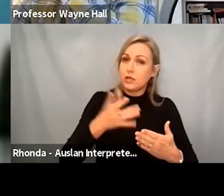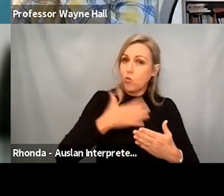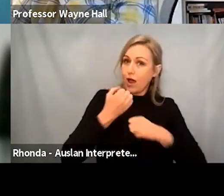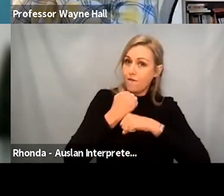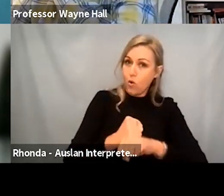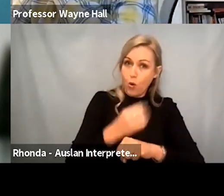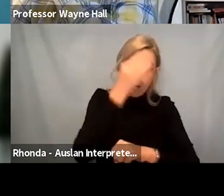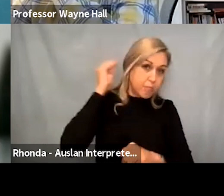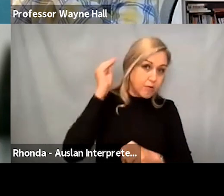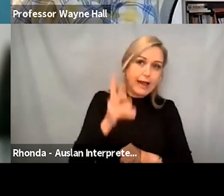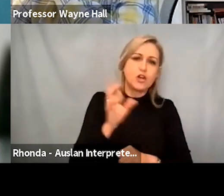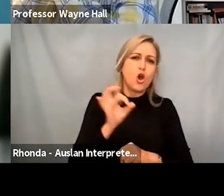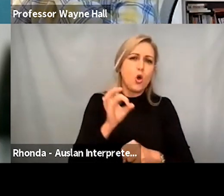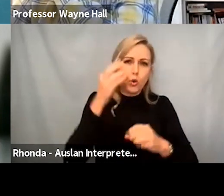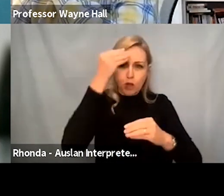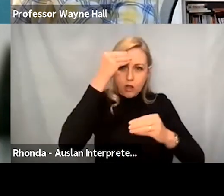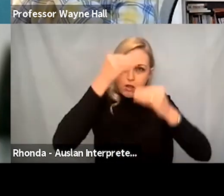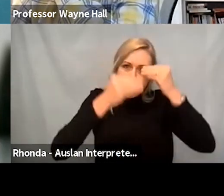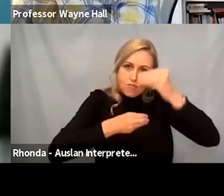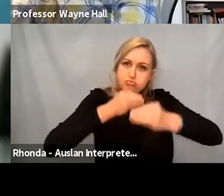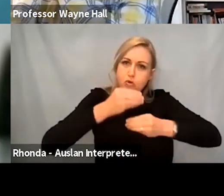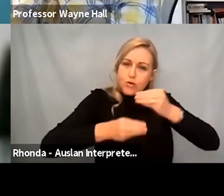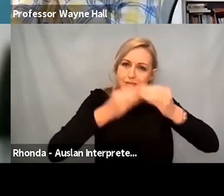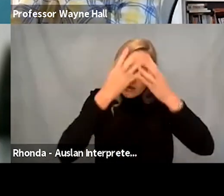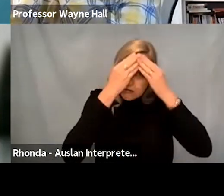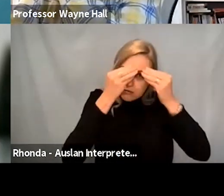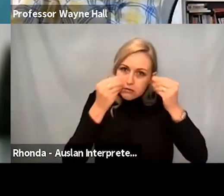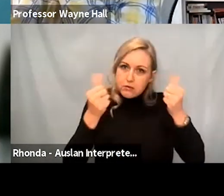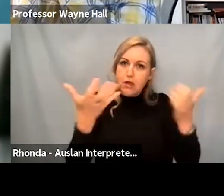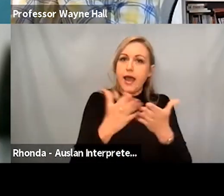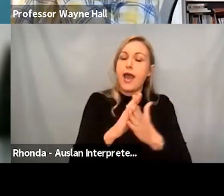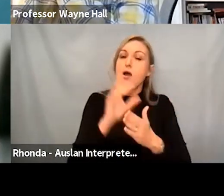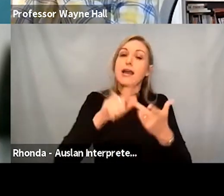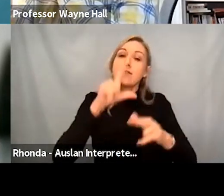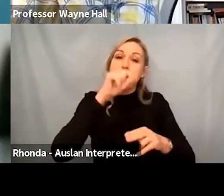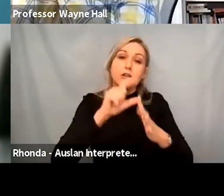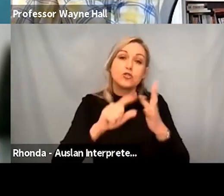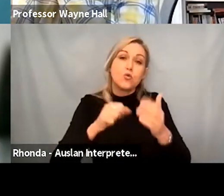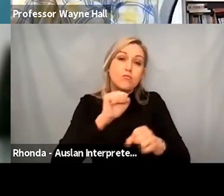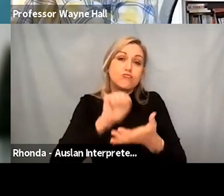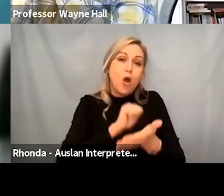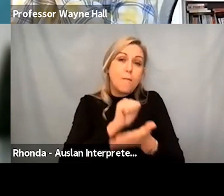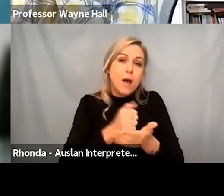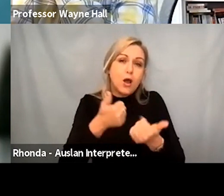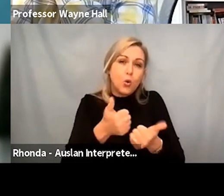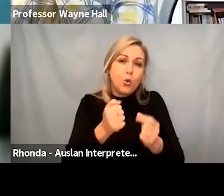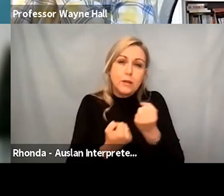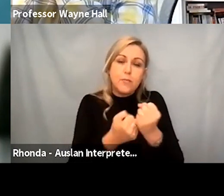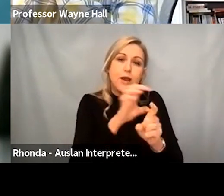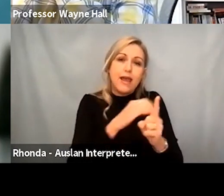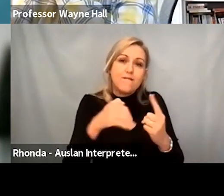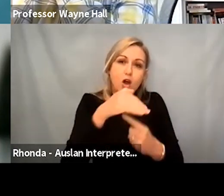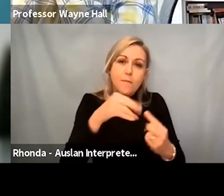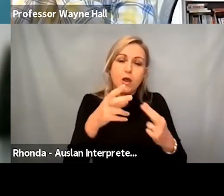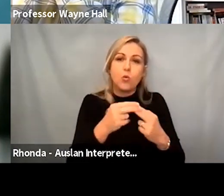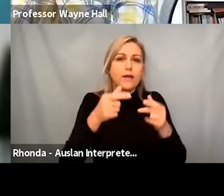and if done in the in an ideally supportive environment with trust and aftercare,